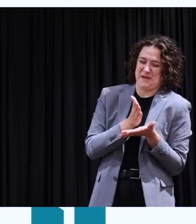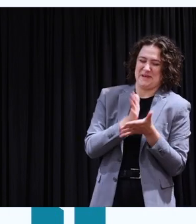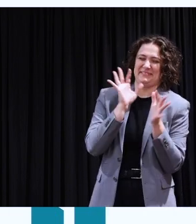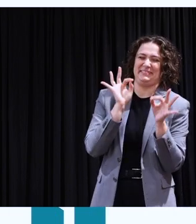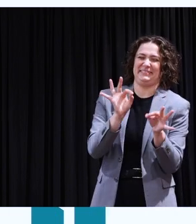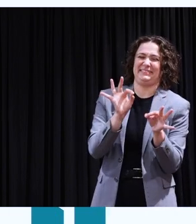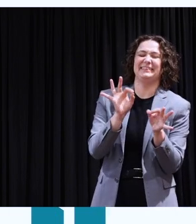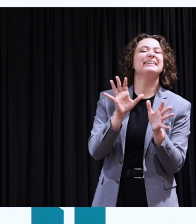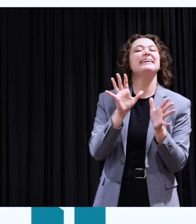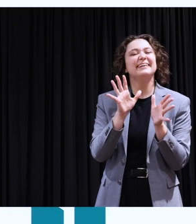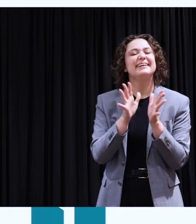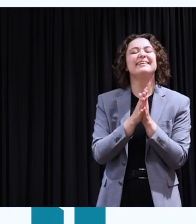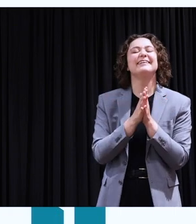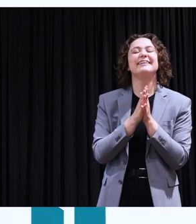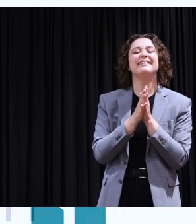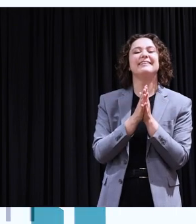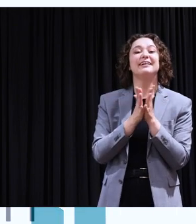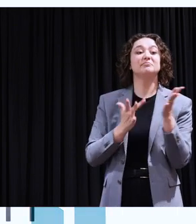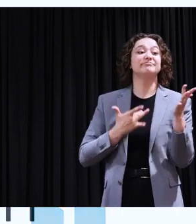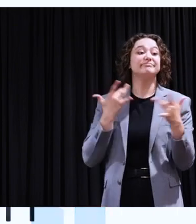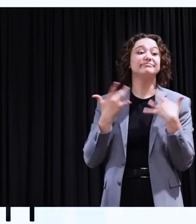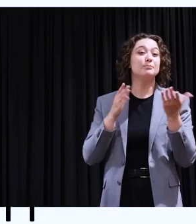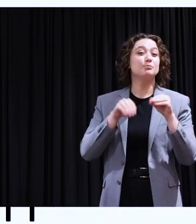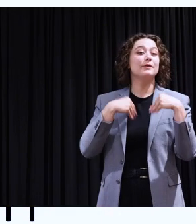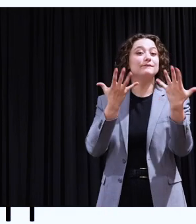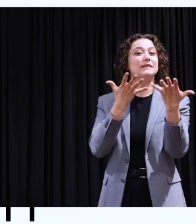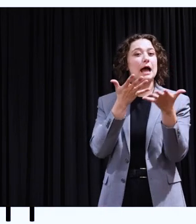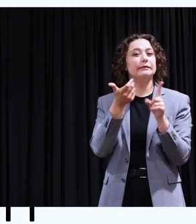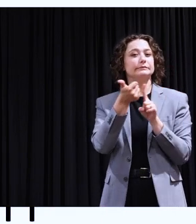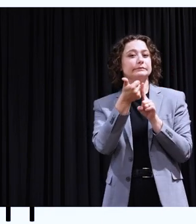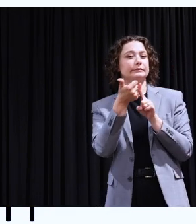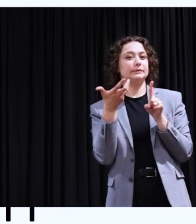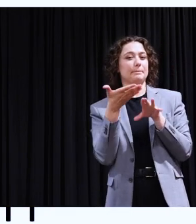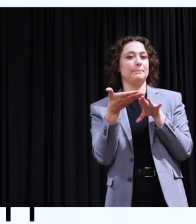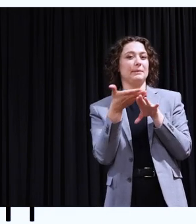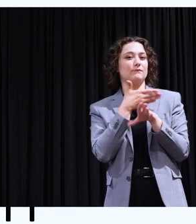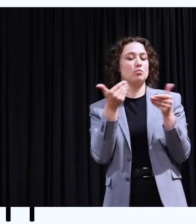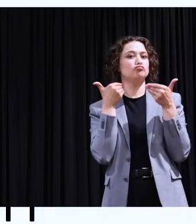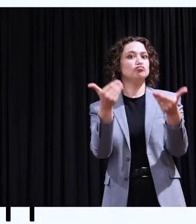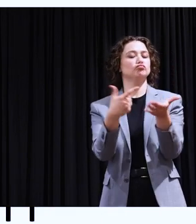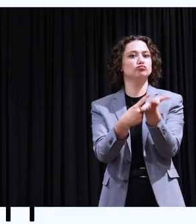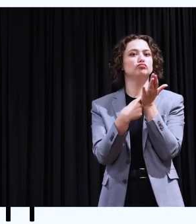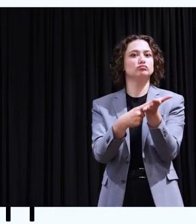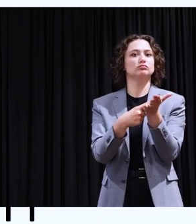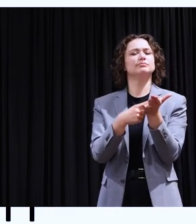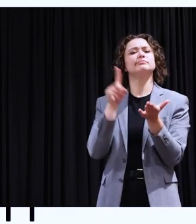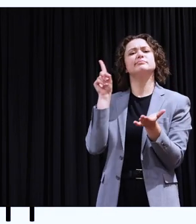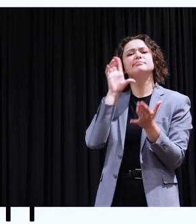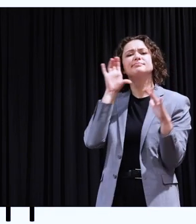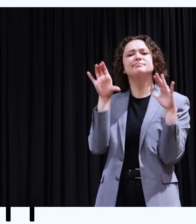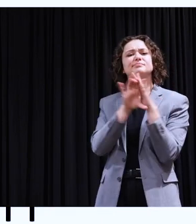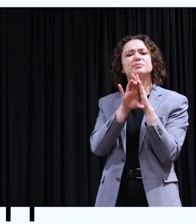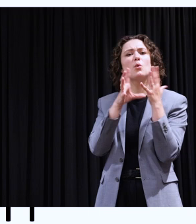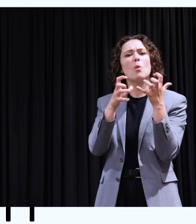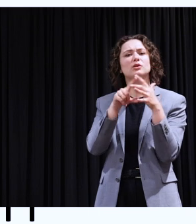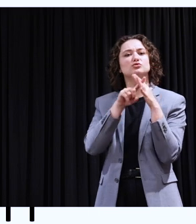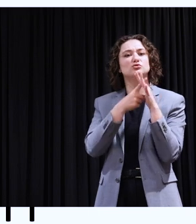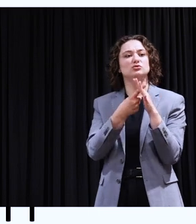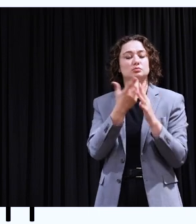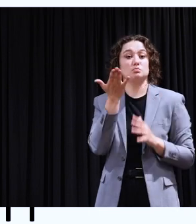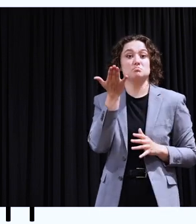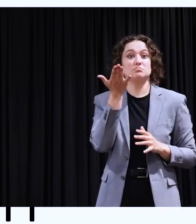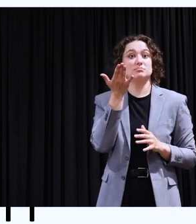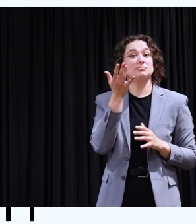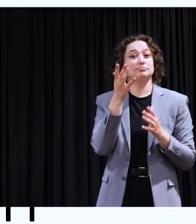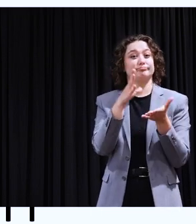So I'm excited to provide some context before we get into our panel discussion, and I really wanted to start with this photo right here because it's really personal to me.